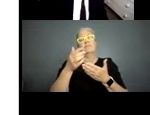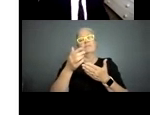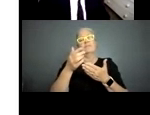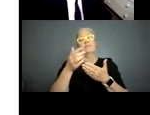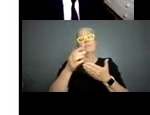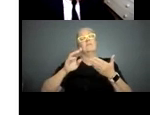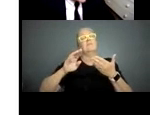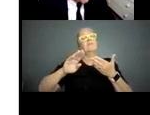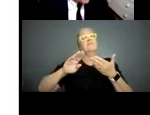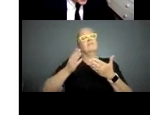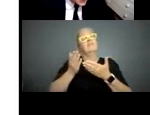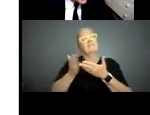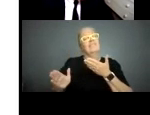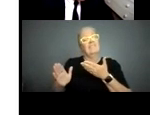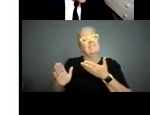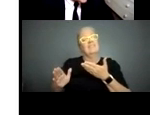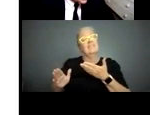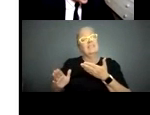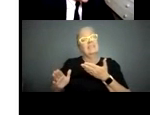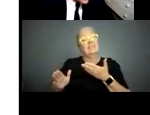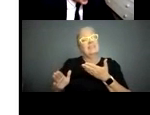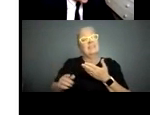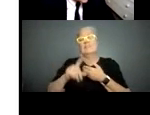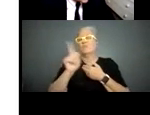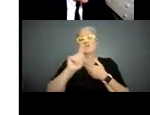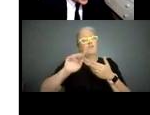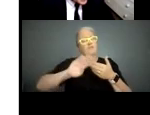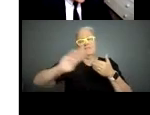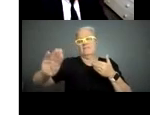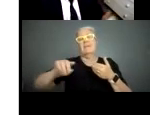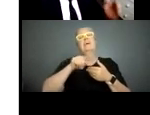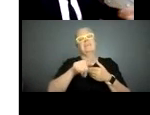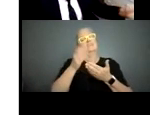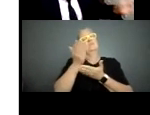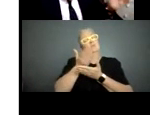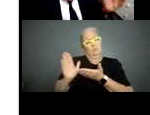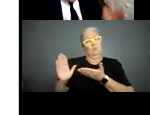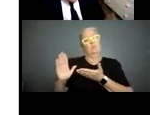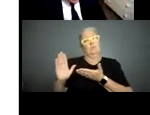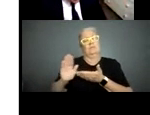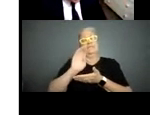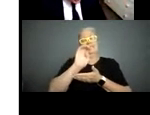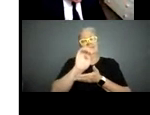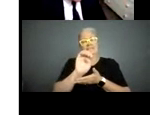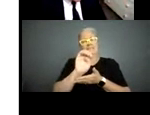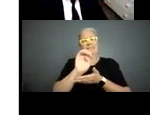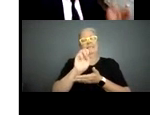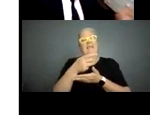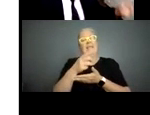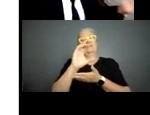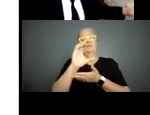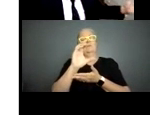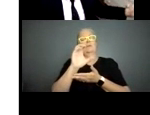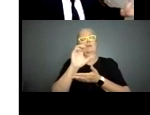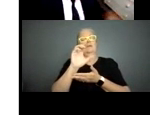school, he's with his parents, and therefore it isn't segregation, it is exclusion. The parents are ashamed of him and